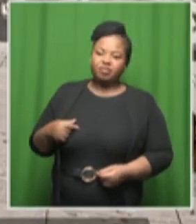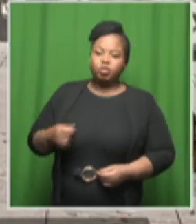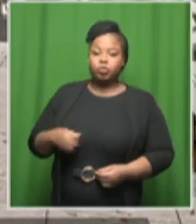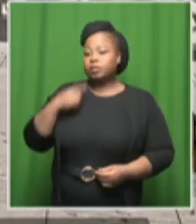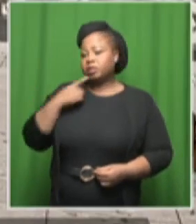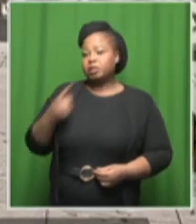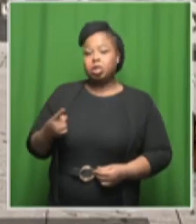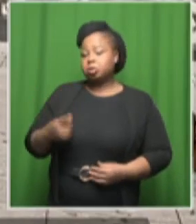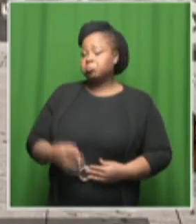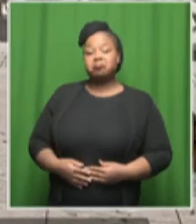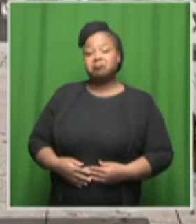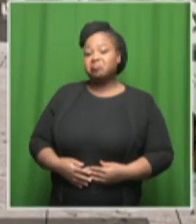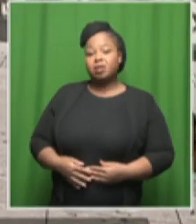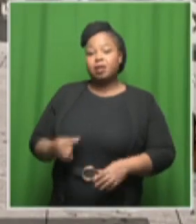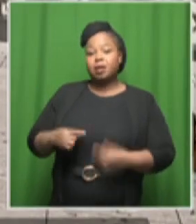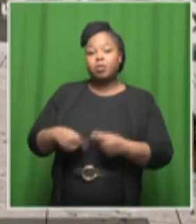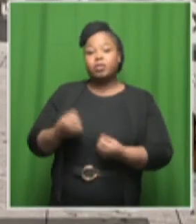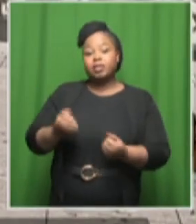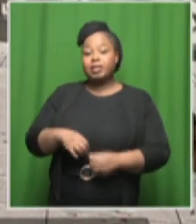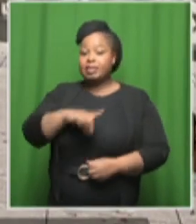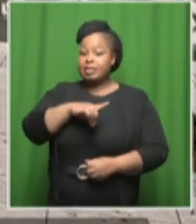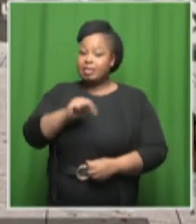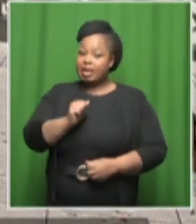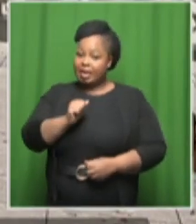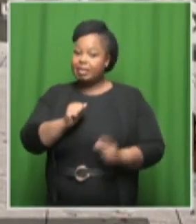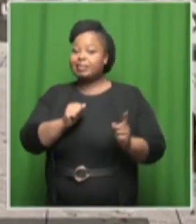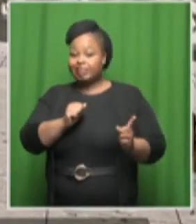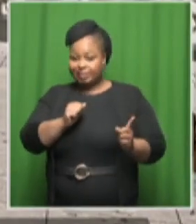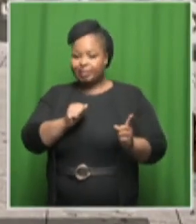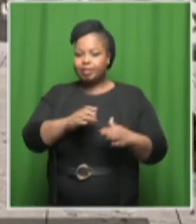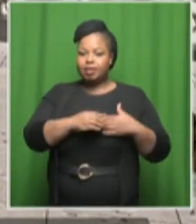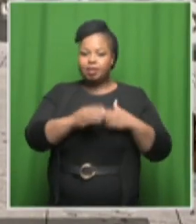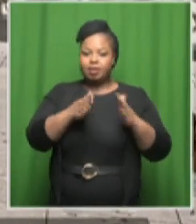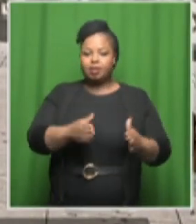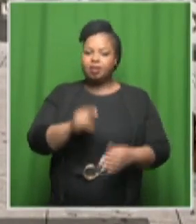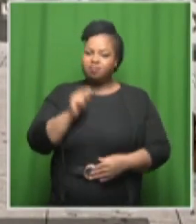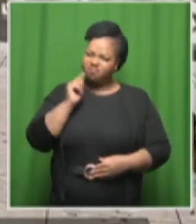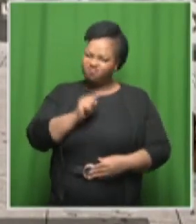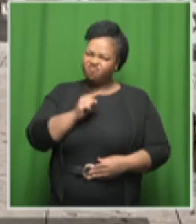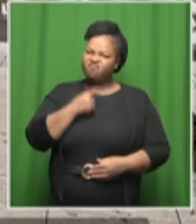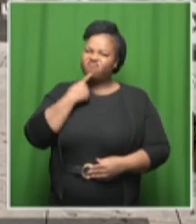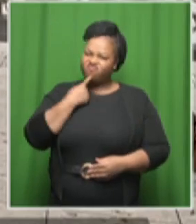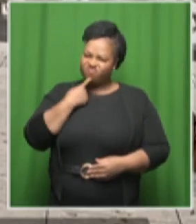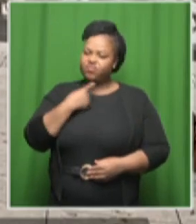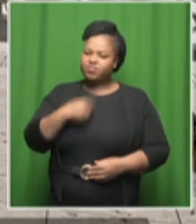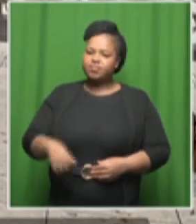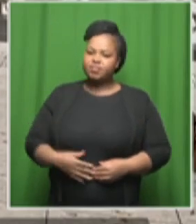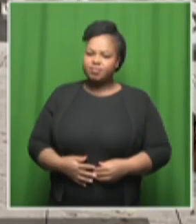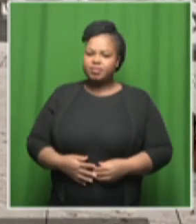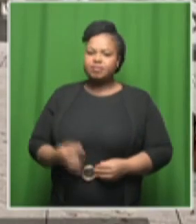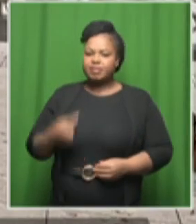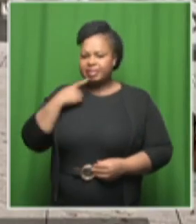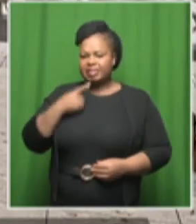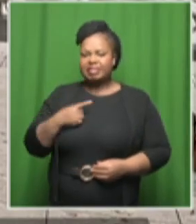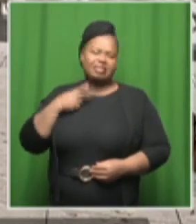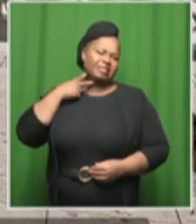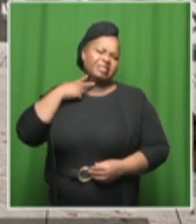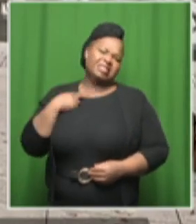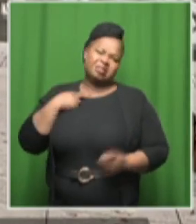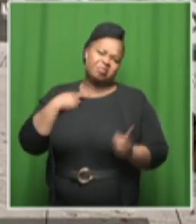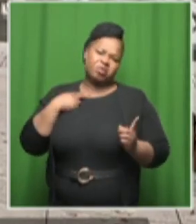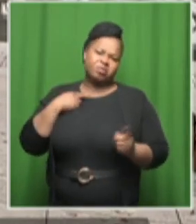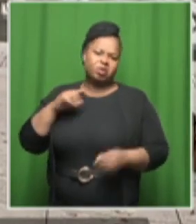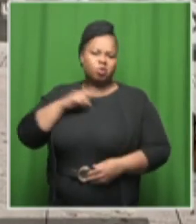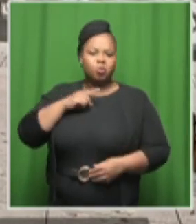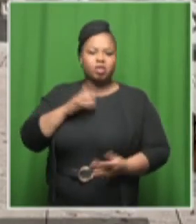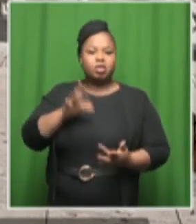said that when it comes to the Democratic Alliance, the leader of that party, she said, she expressed a bit of disappointment that they